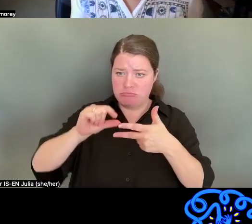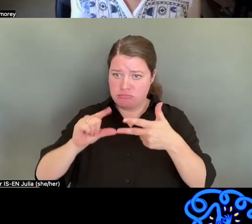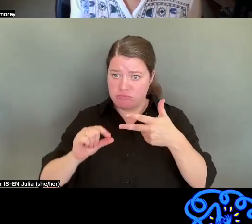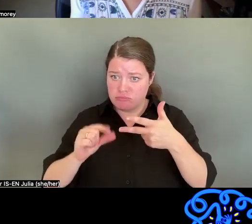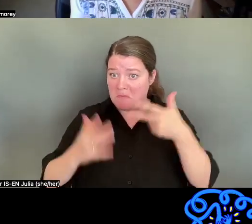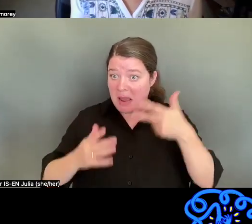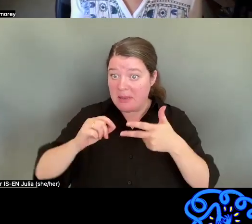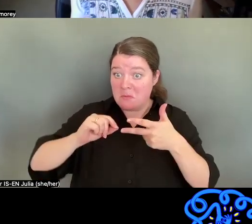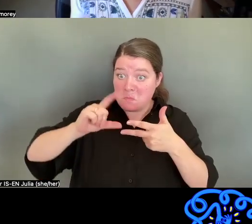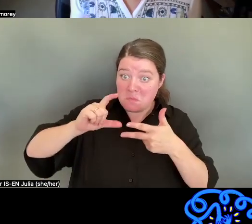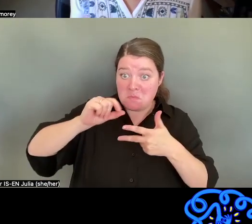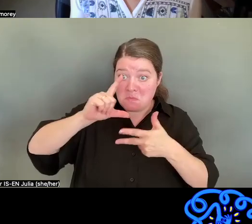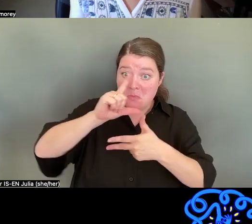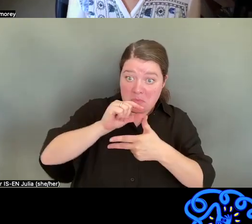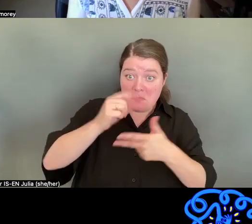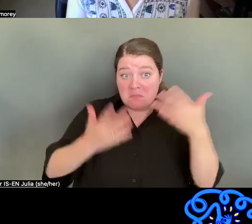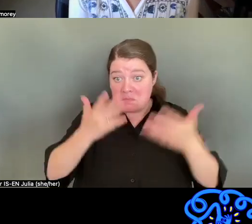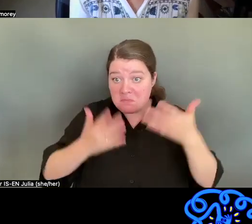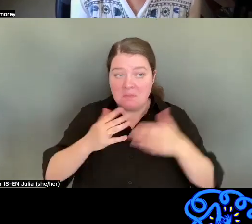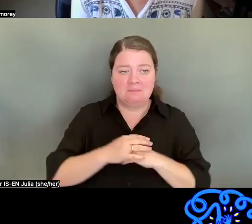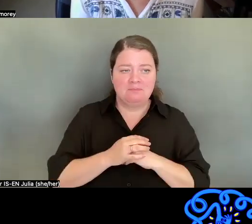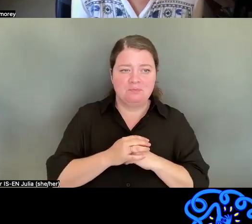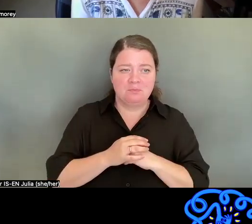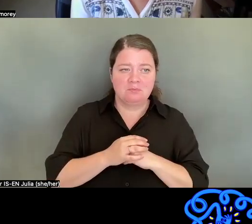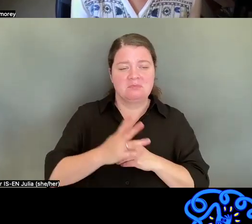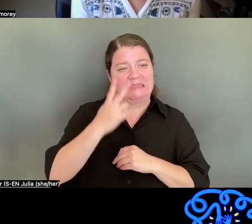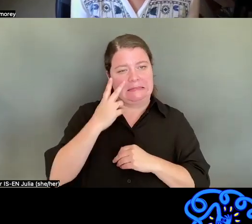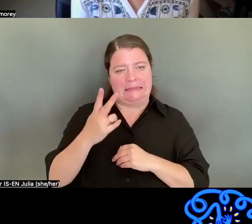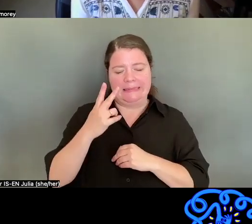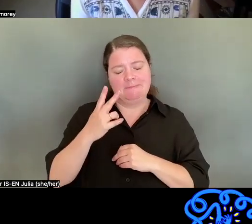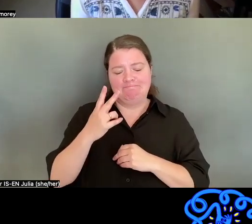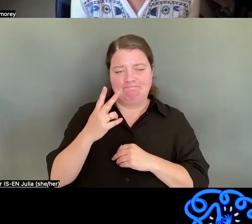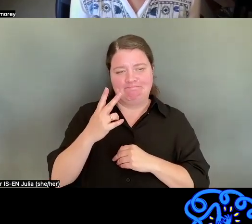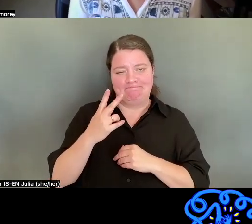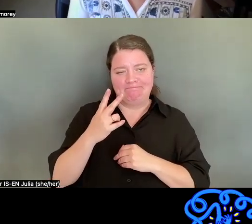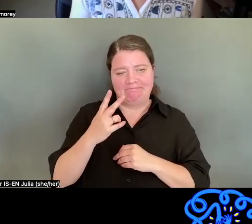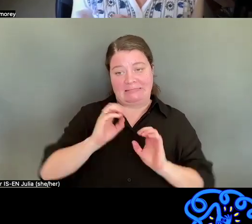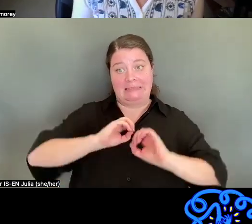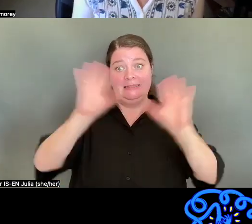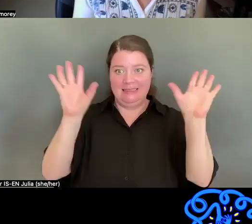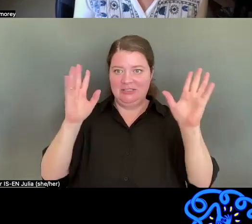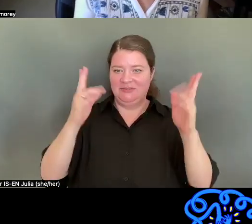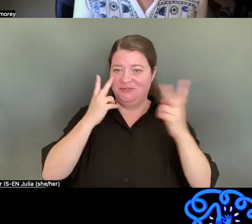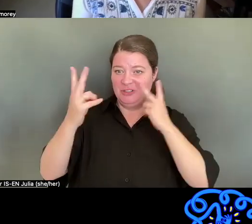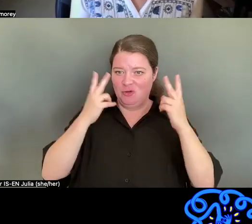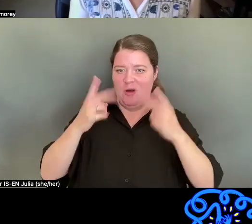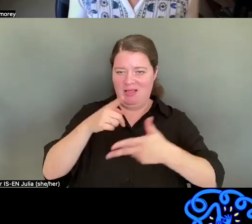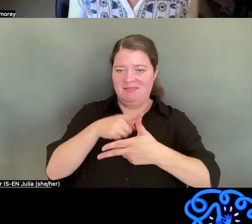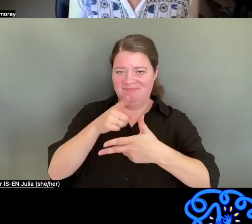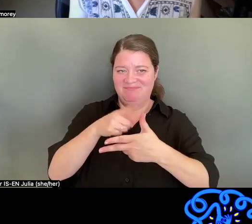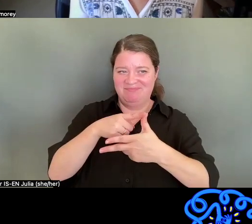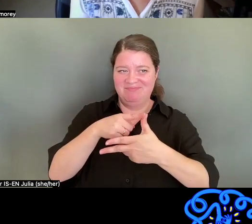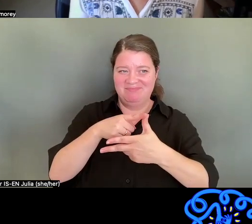in that semantic feature. And not surprisingly, we found that visual form and